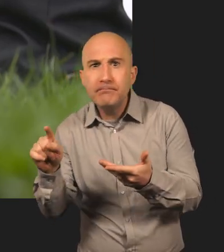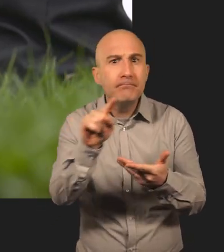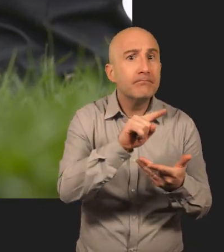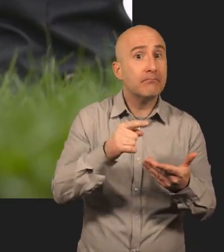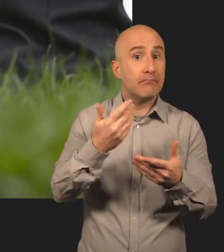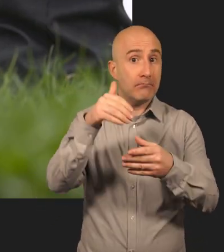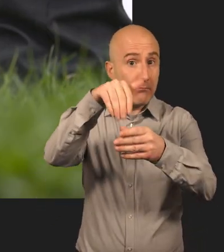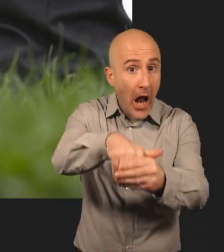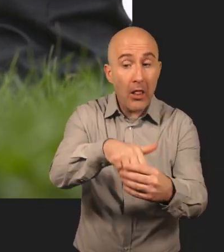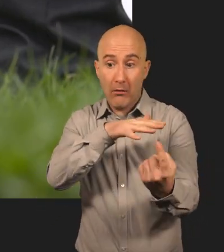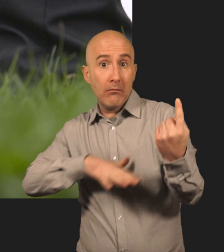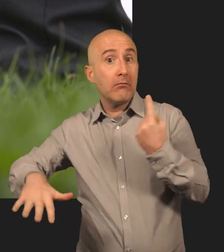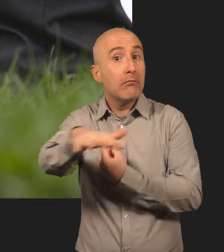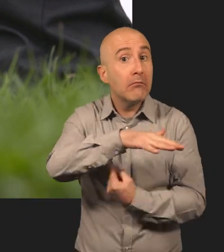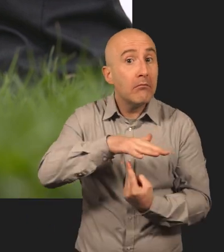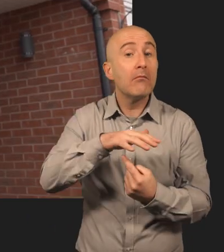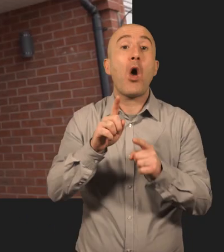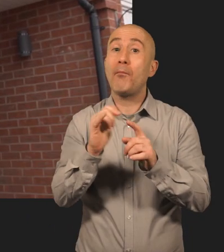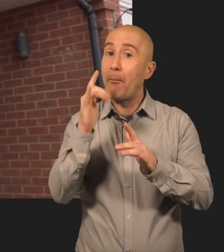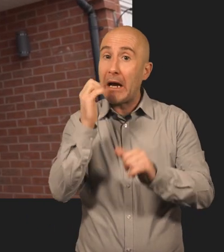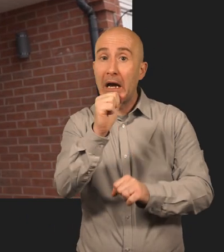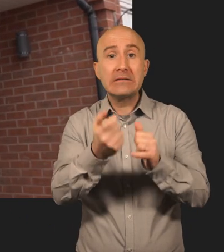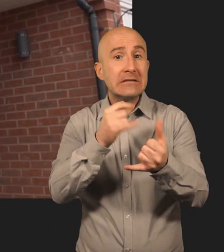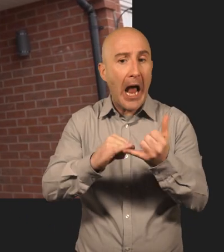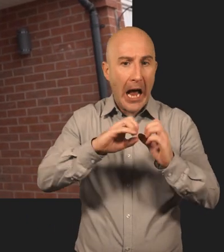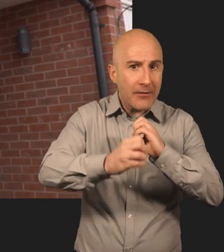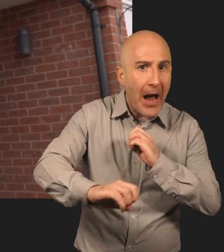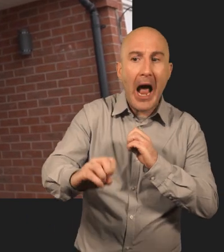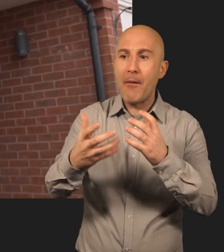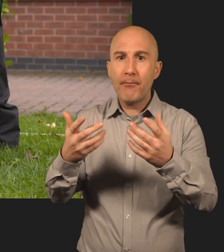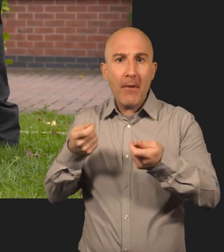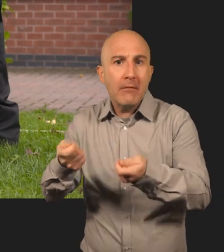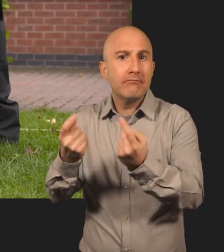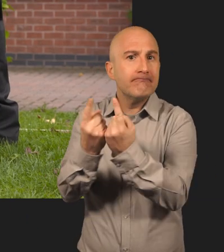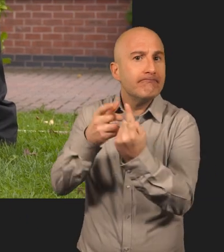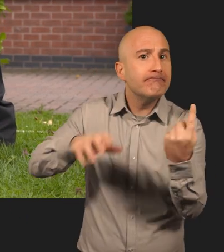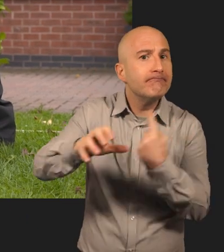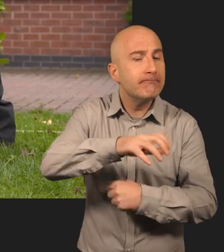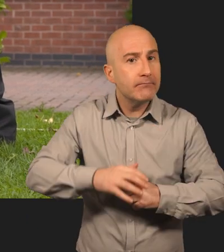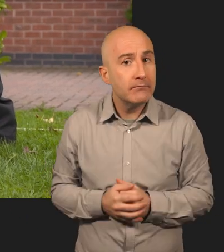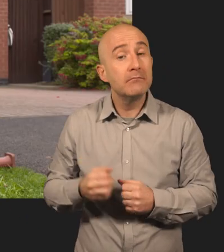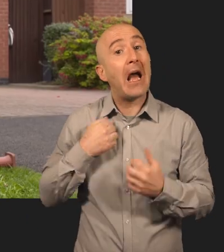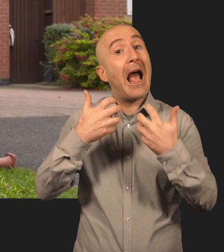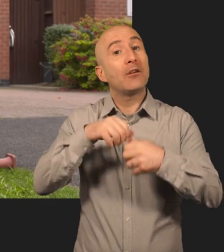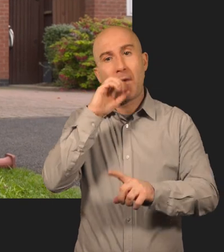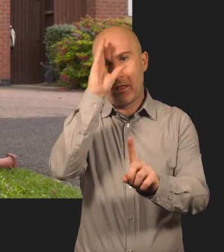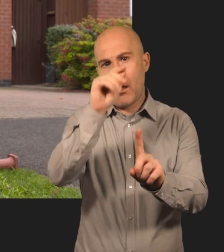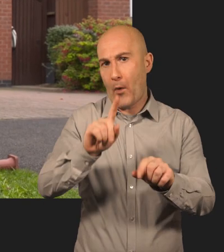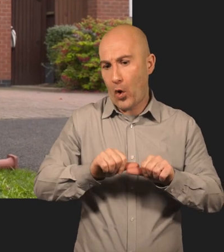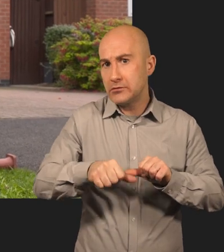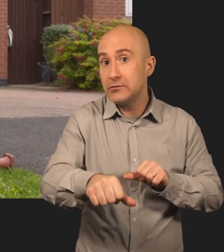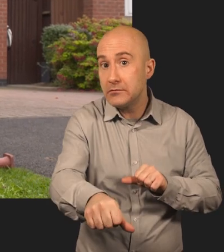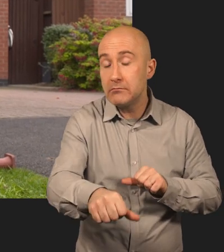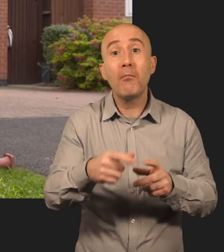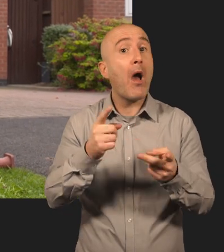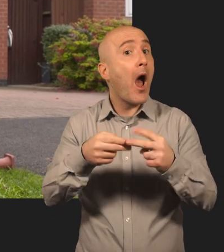readings in and around the building and may include checks on your gas installation and appliances. Our engineer will advise you of the